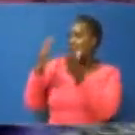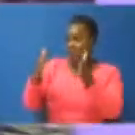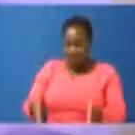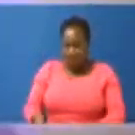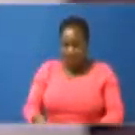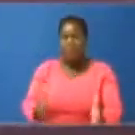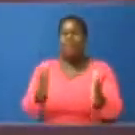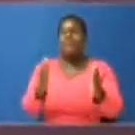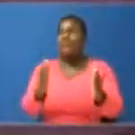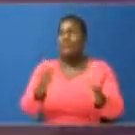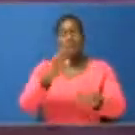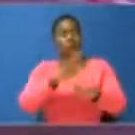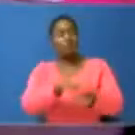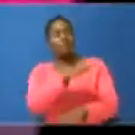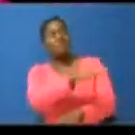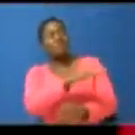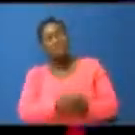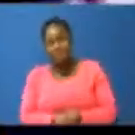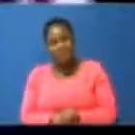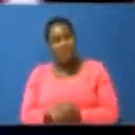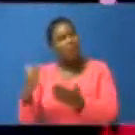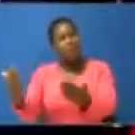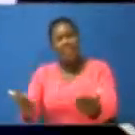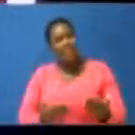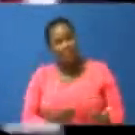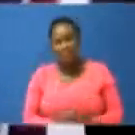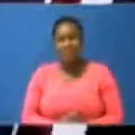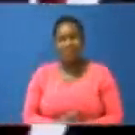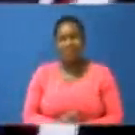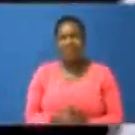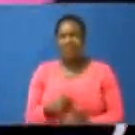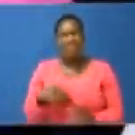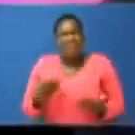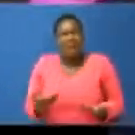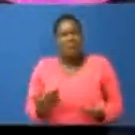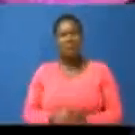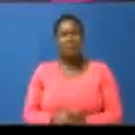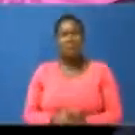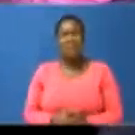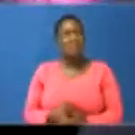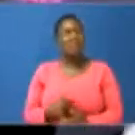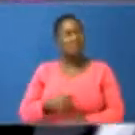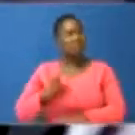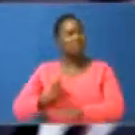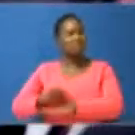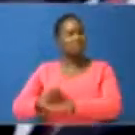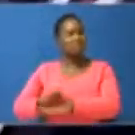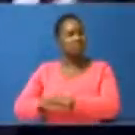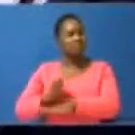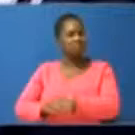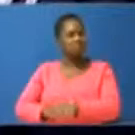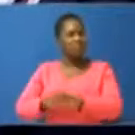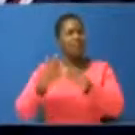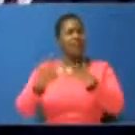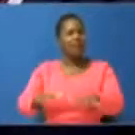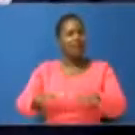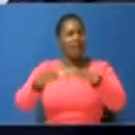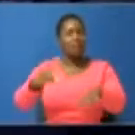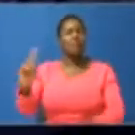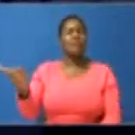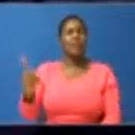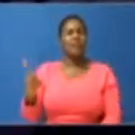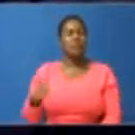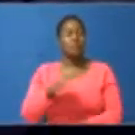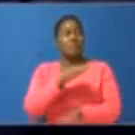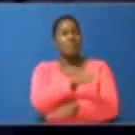um good evening sir welcome to qualcomm how does it feel to be here uh it feels very good it's a cool nairobi